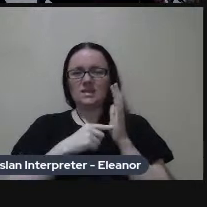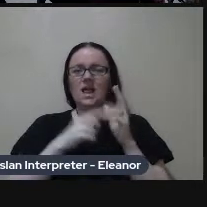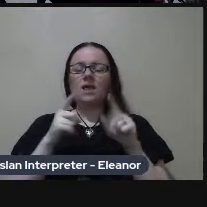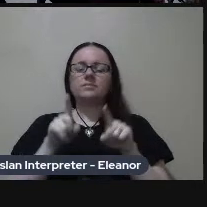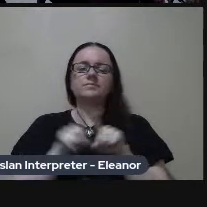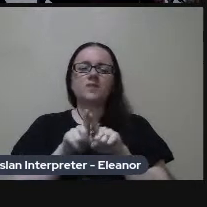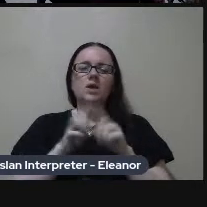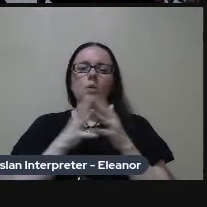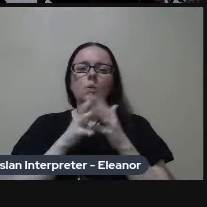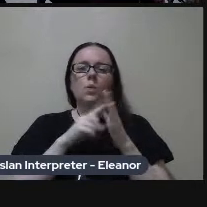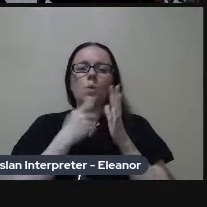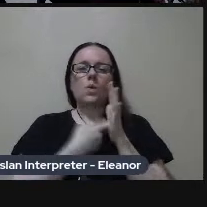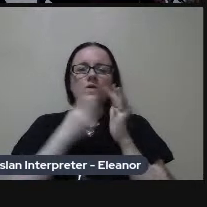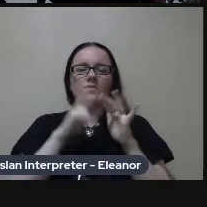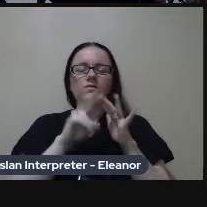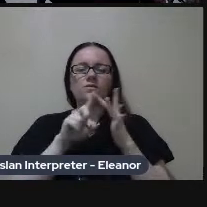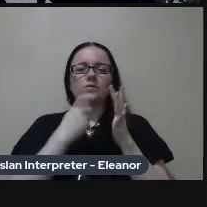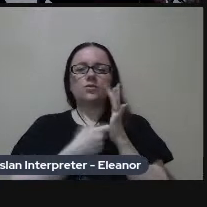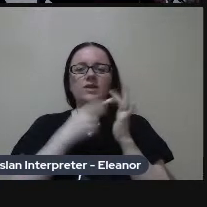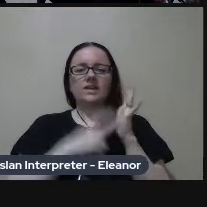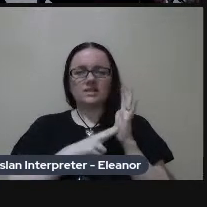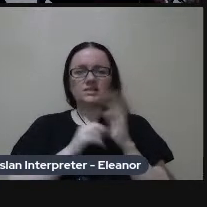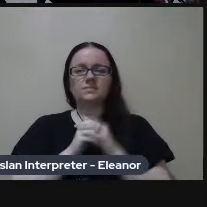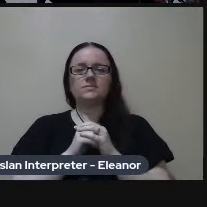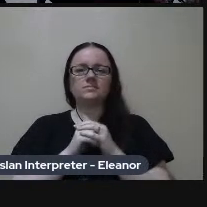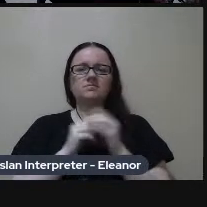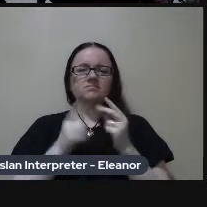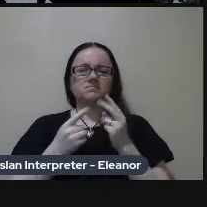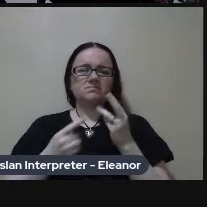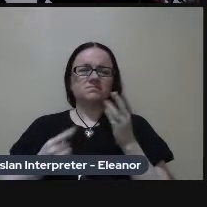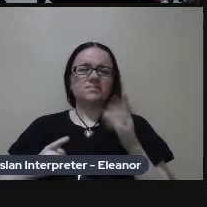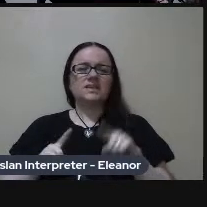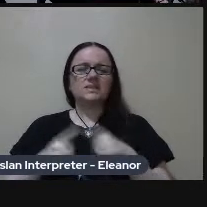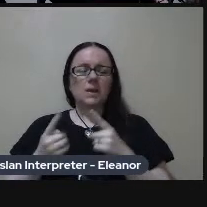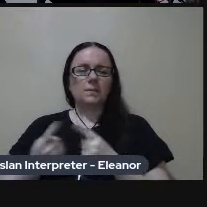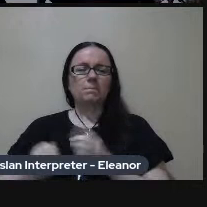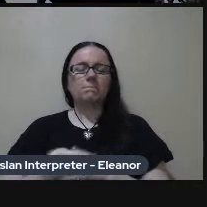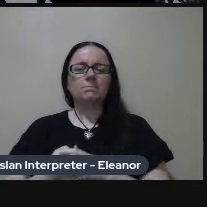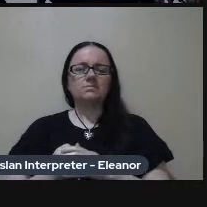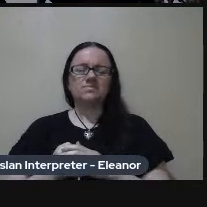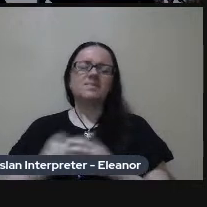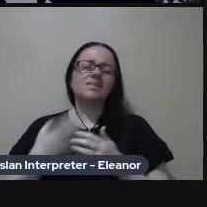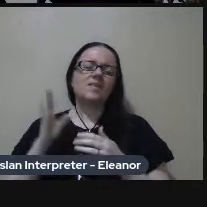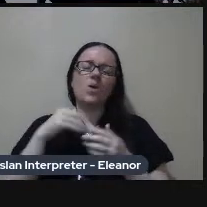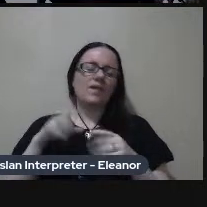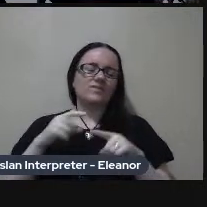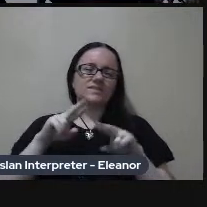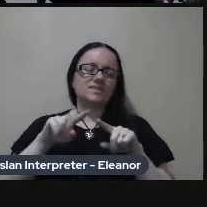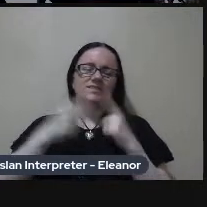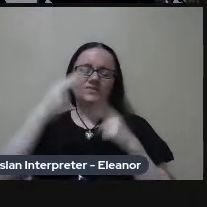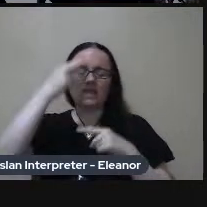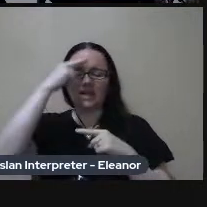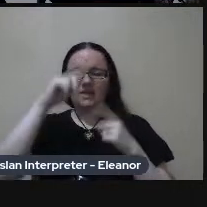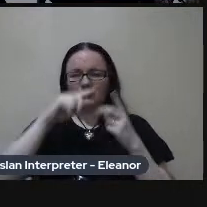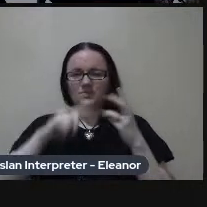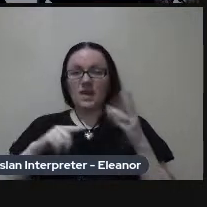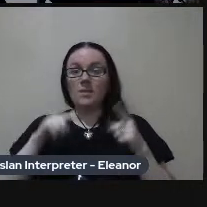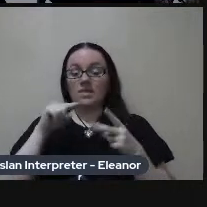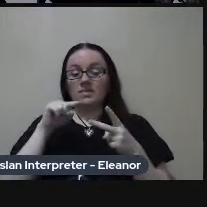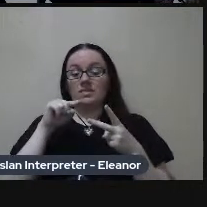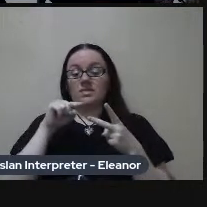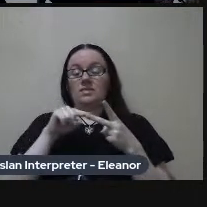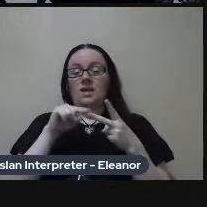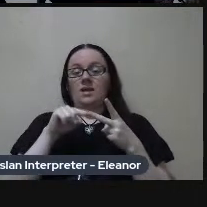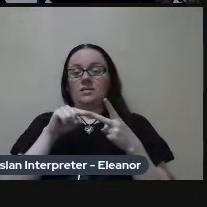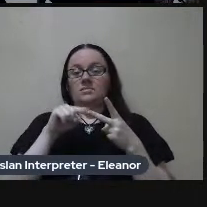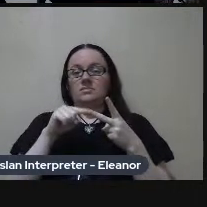like dabigatran, rivaroxaban, apixaban. They have different brand names, of course, but they are specifically for those types of